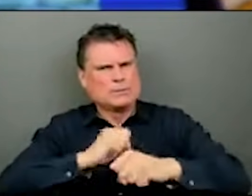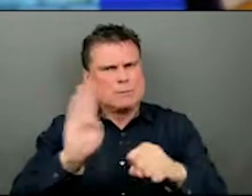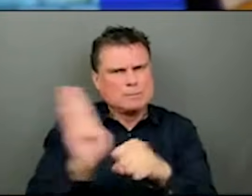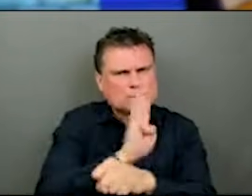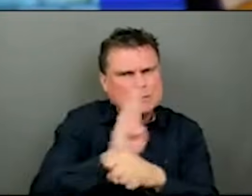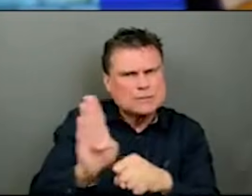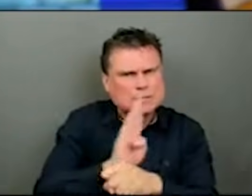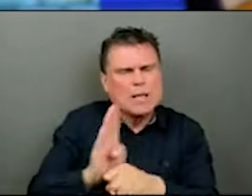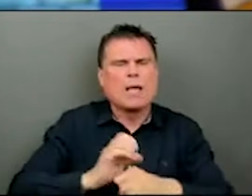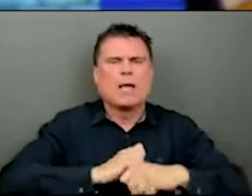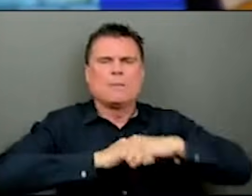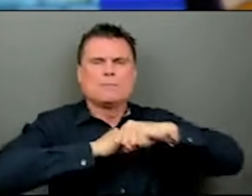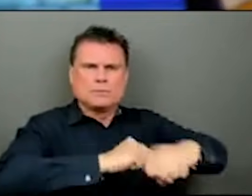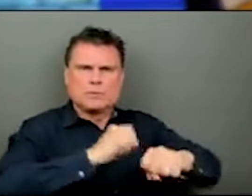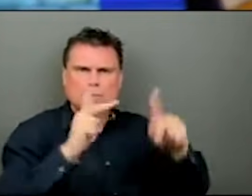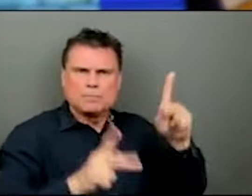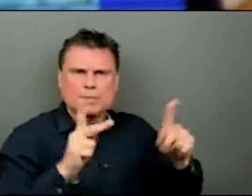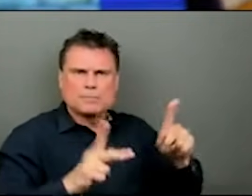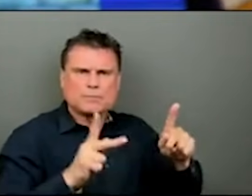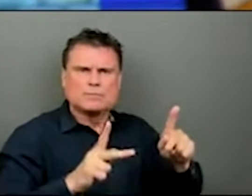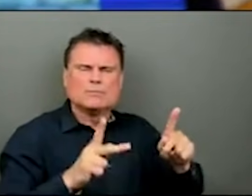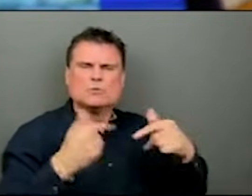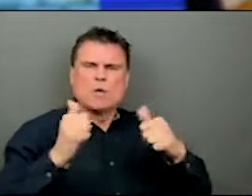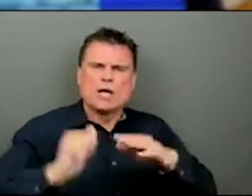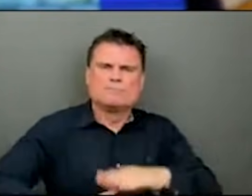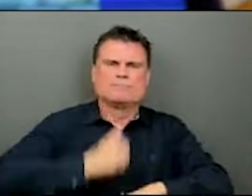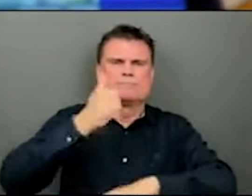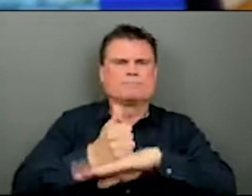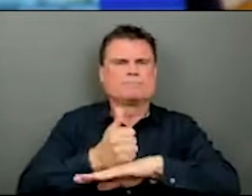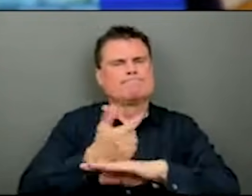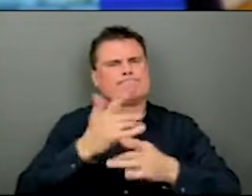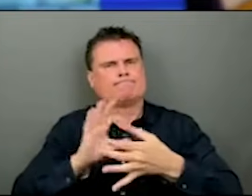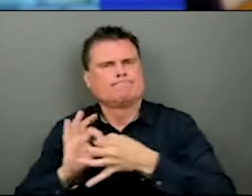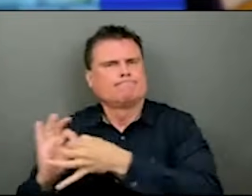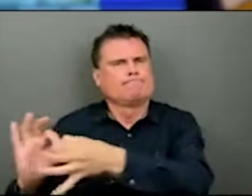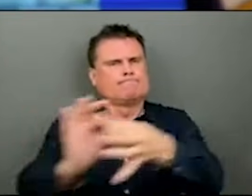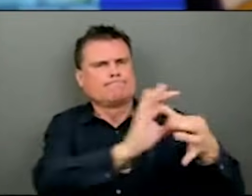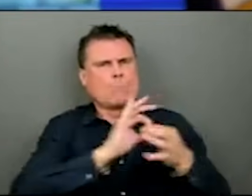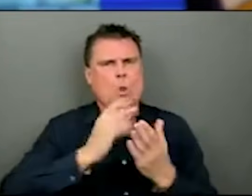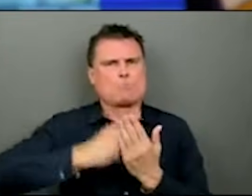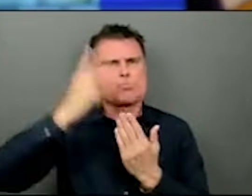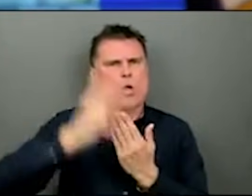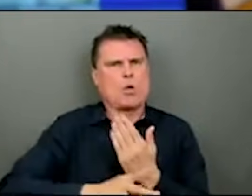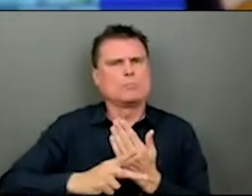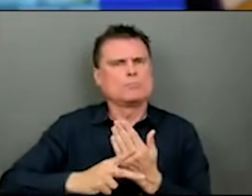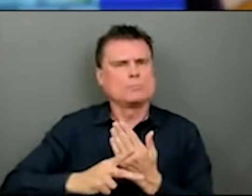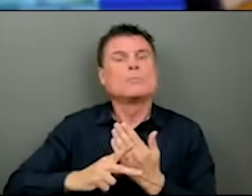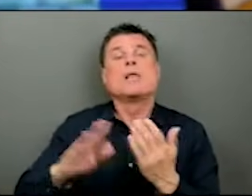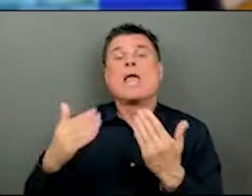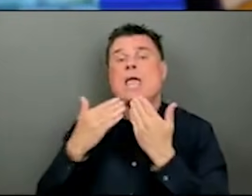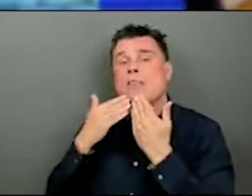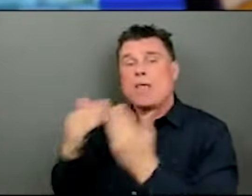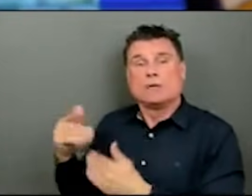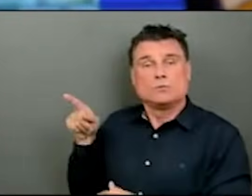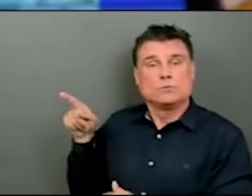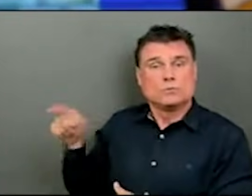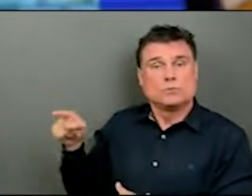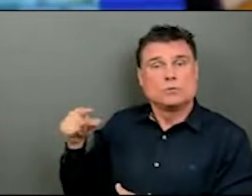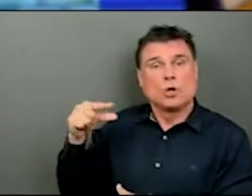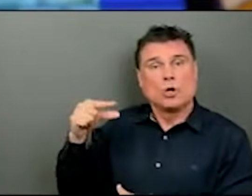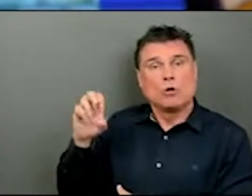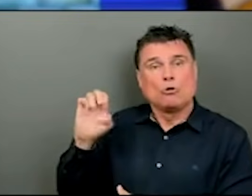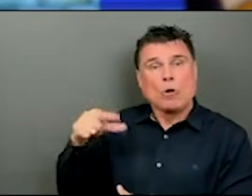going to try and find a collaborative way to do that. Again, I want to thank Greg and the Business Council, Chamber, and other